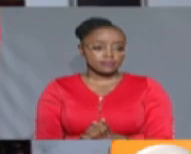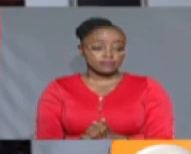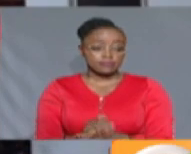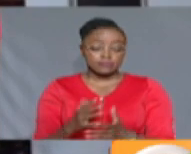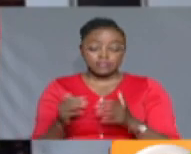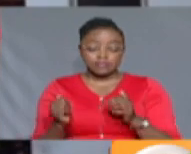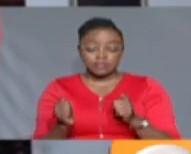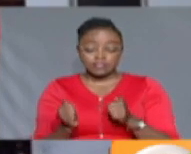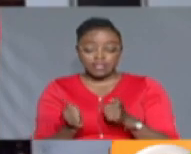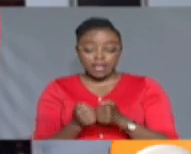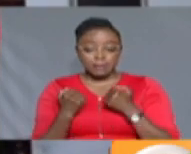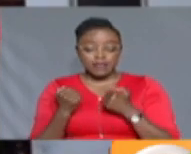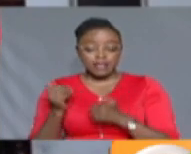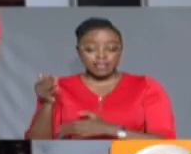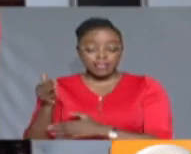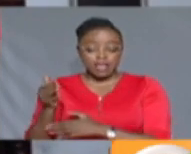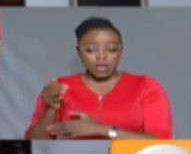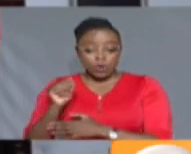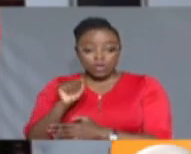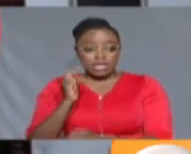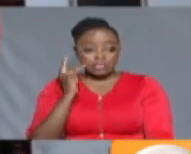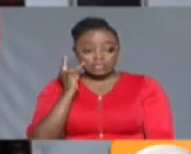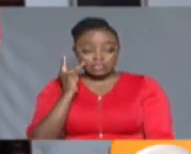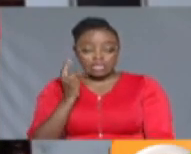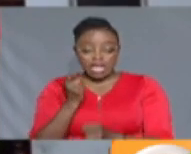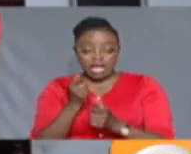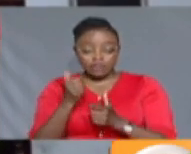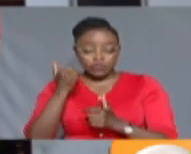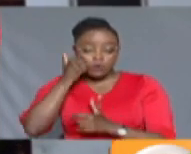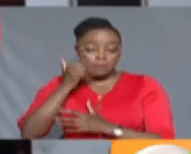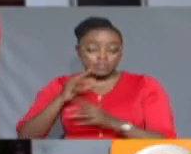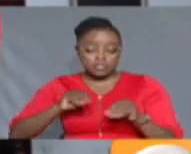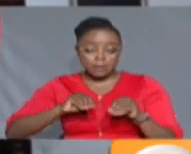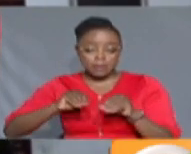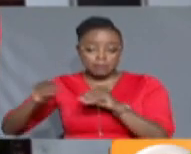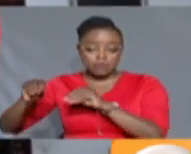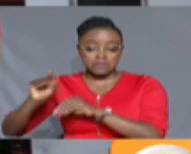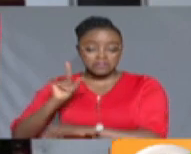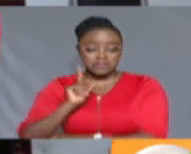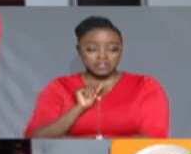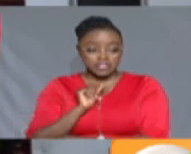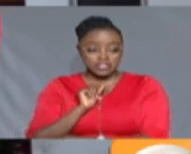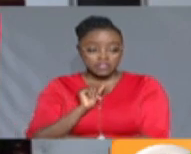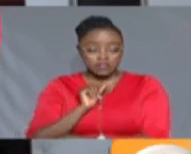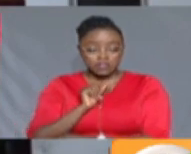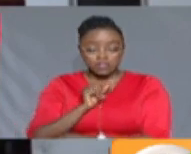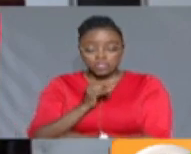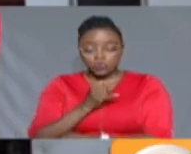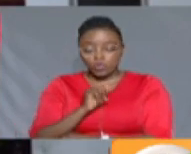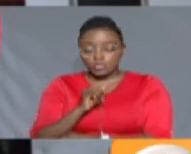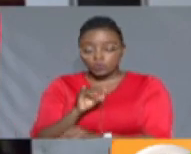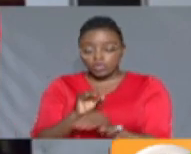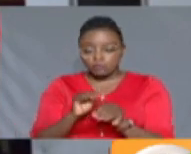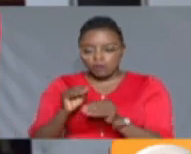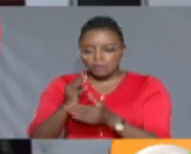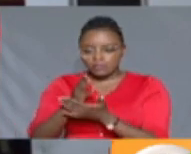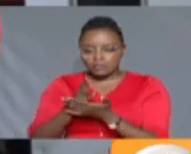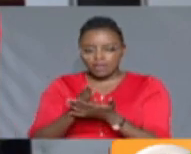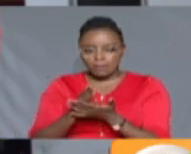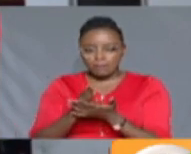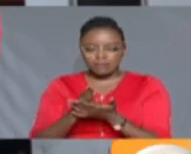rescue mission, and we're able to see a number of patients that are being evacuated and moved out of the hospital. Some are being taken